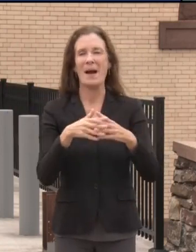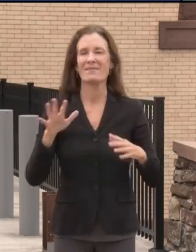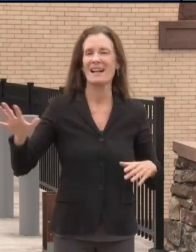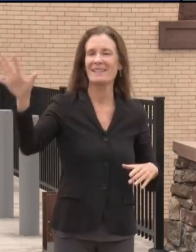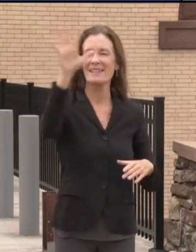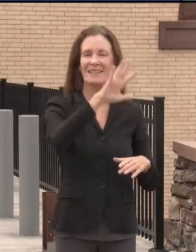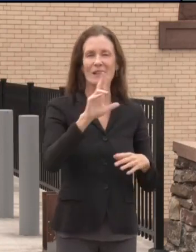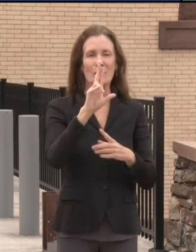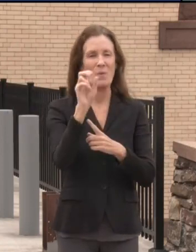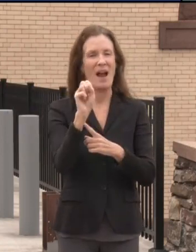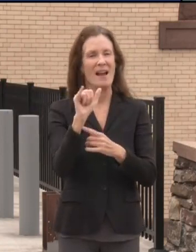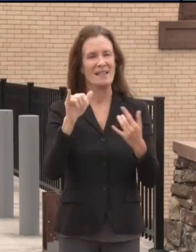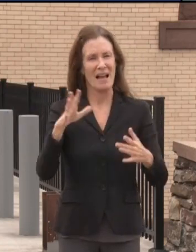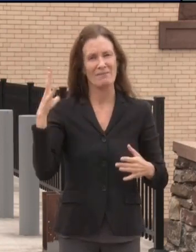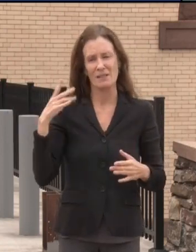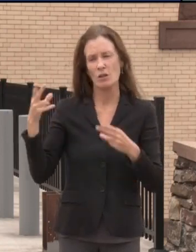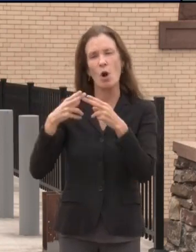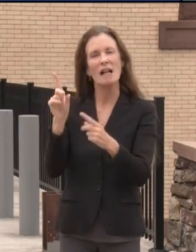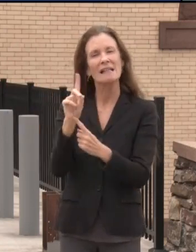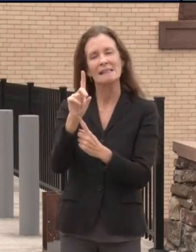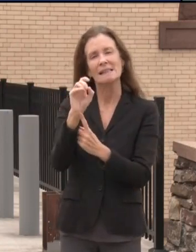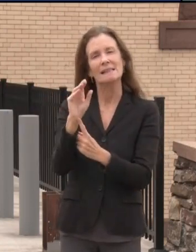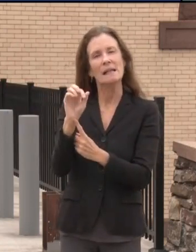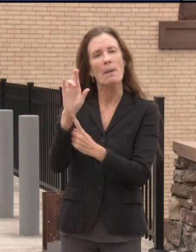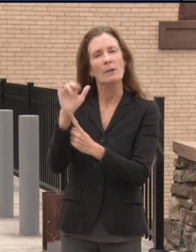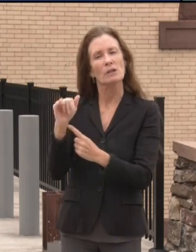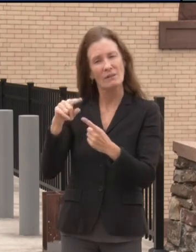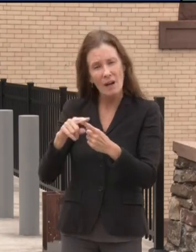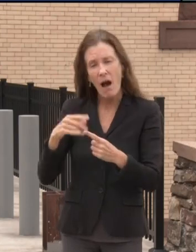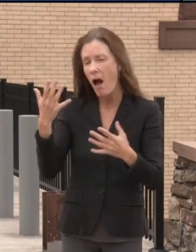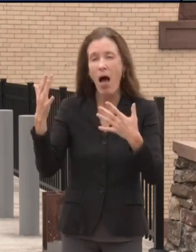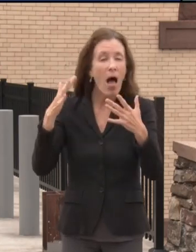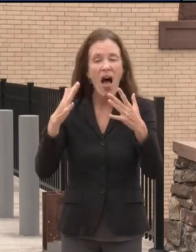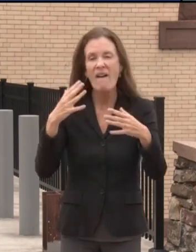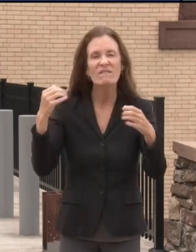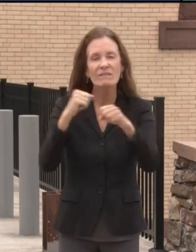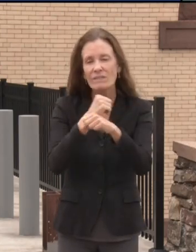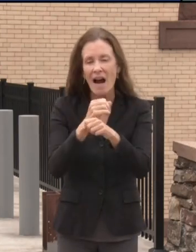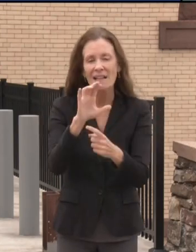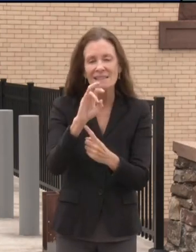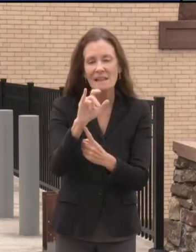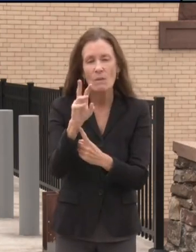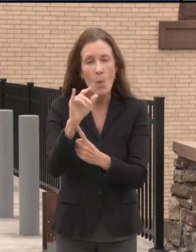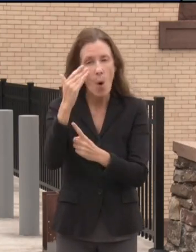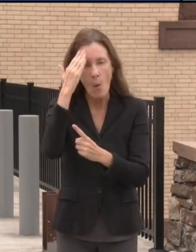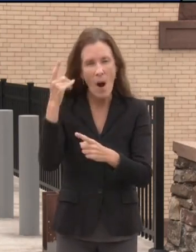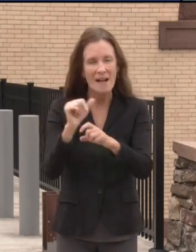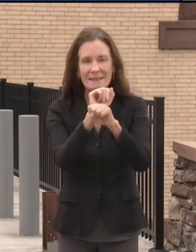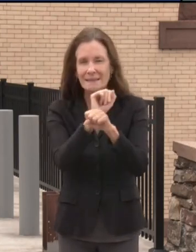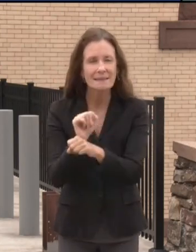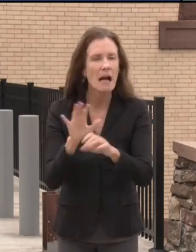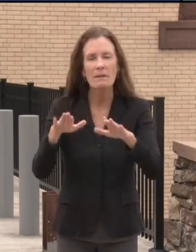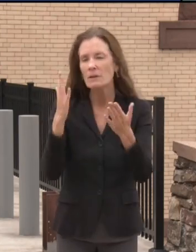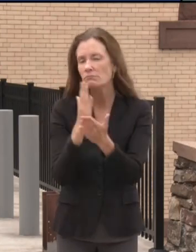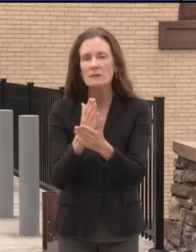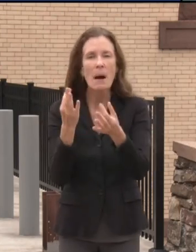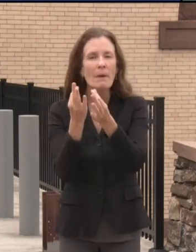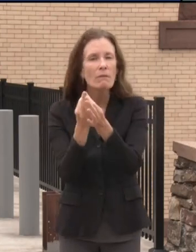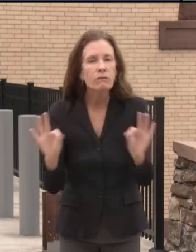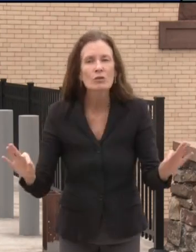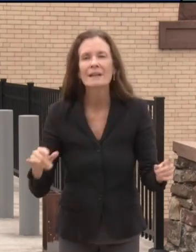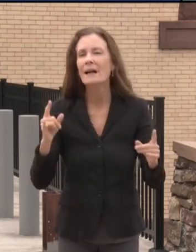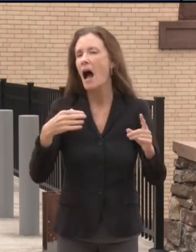The Civil War released millions from bondage. The economic abuses of the Gilded Age led to the Progressive Era that gave us basic workforce